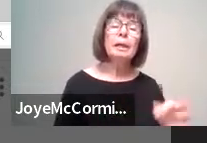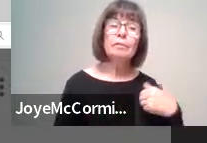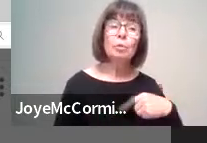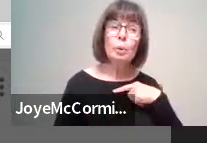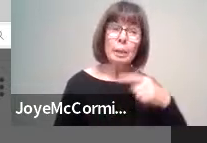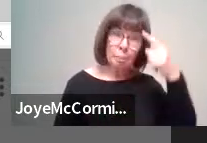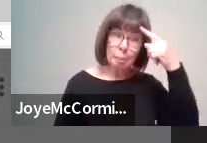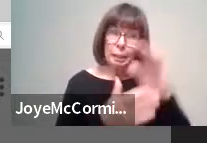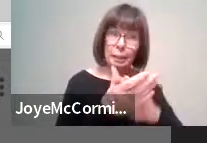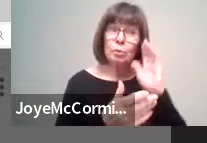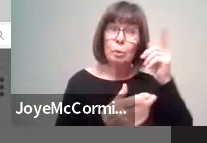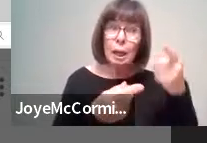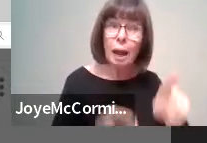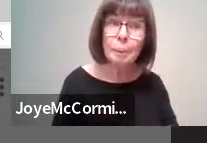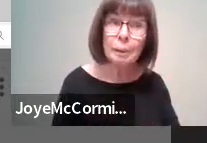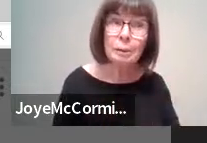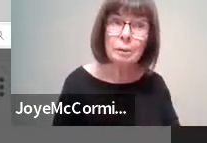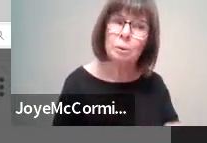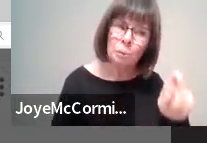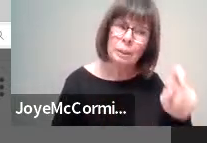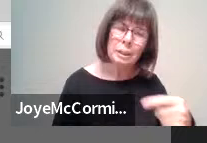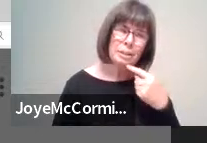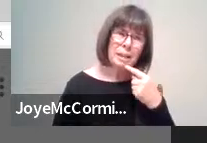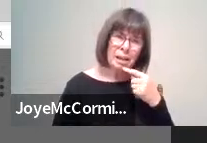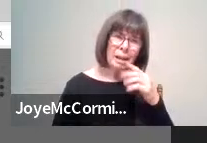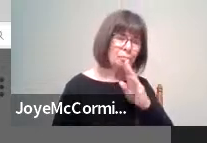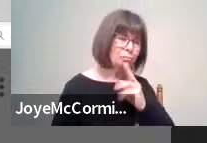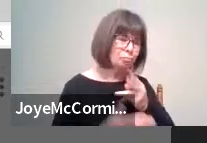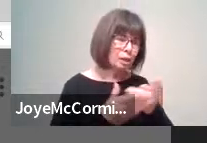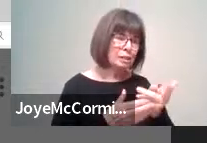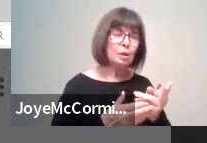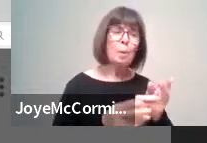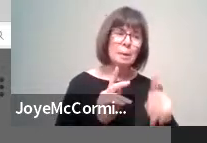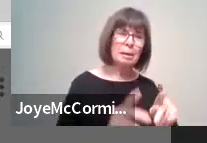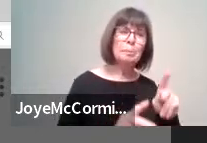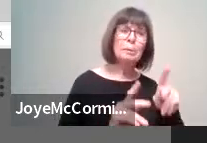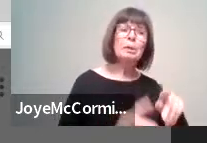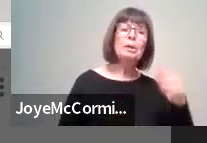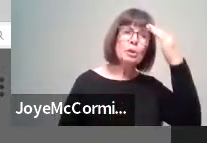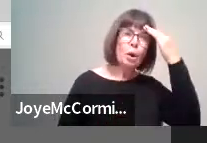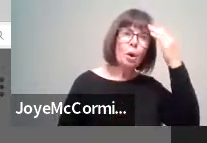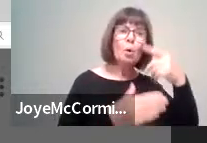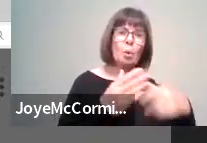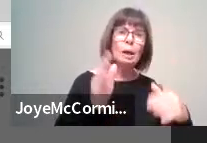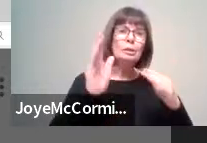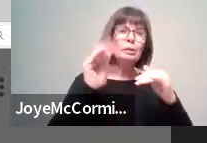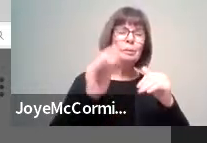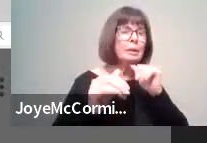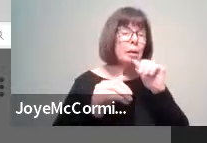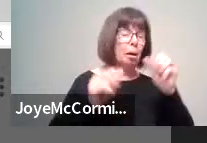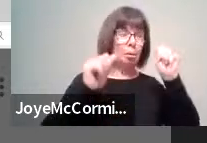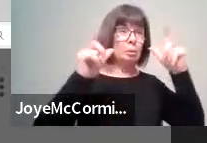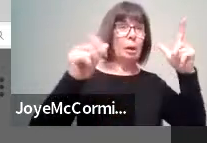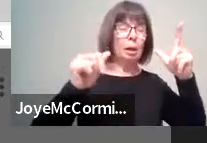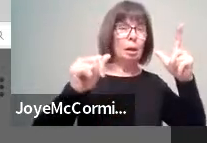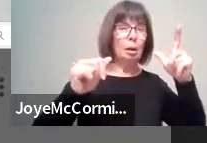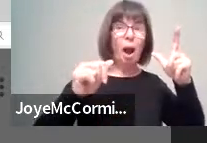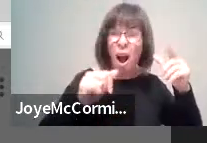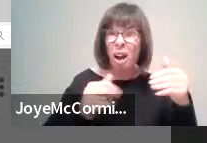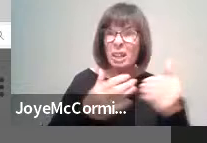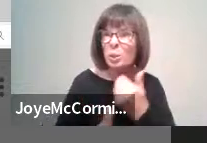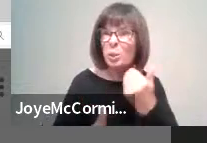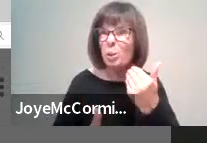be the case, we need to be saying that so that people kind of know what to expect and they're not always surprised, kind of like, oh, something